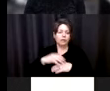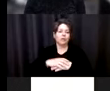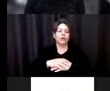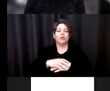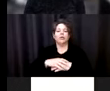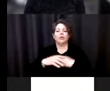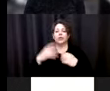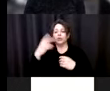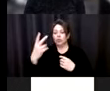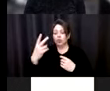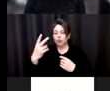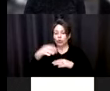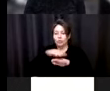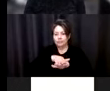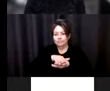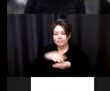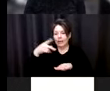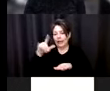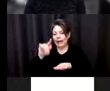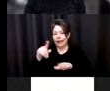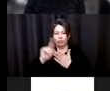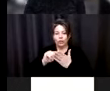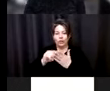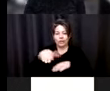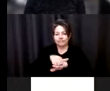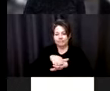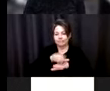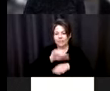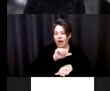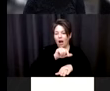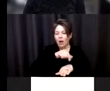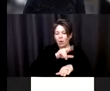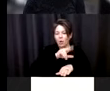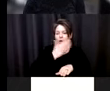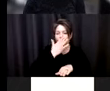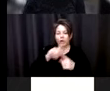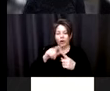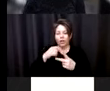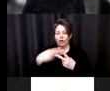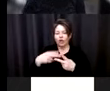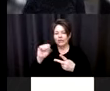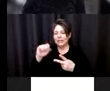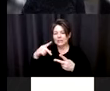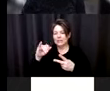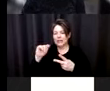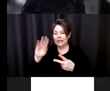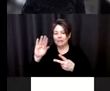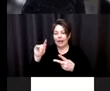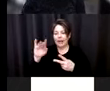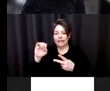is a two-plate print, an aquatint, and something else called Spitbite. And the